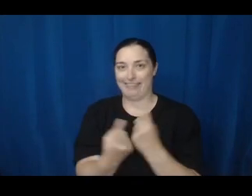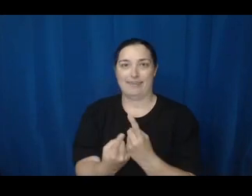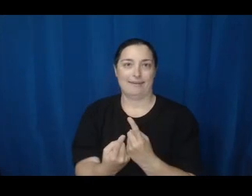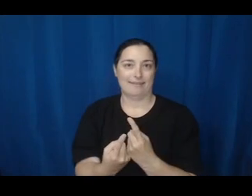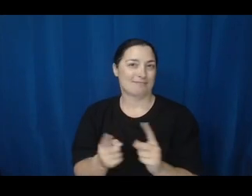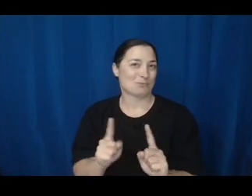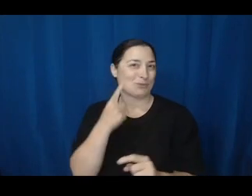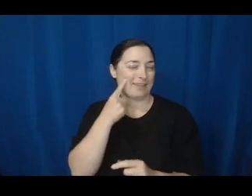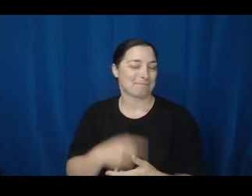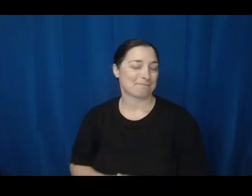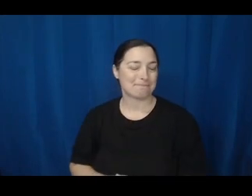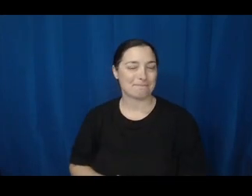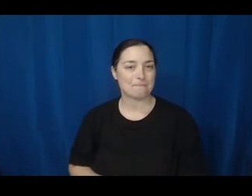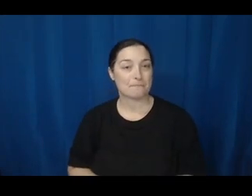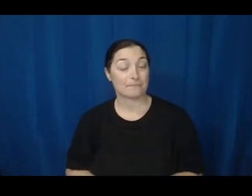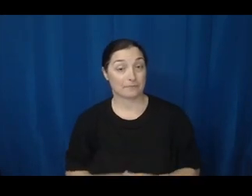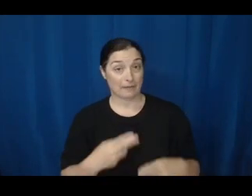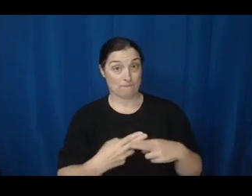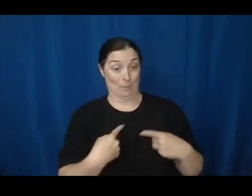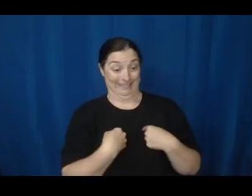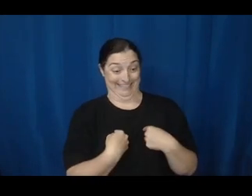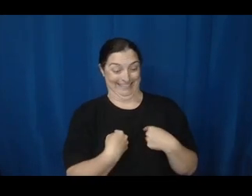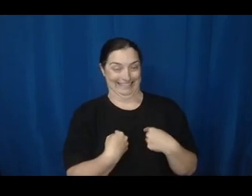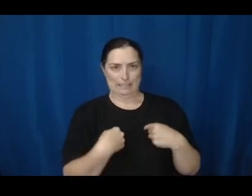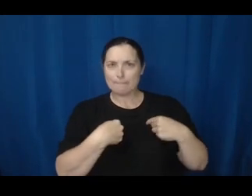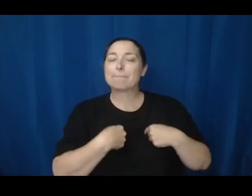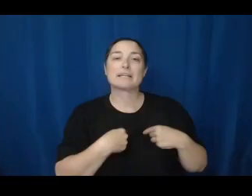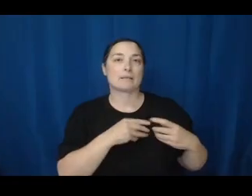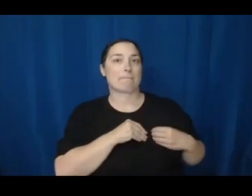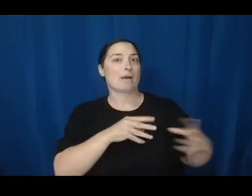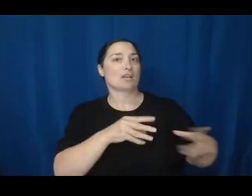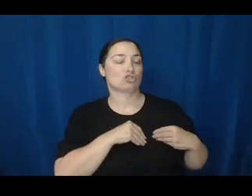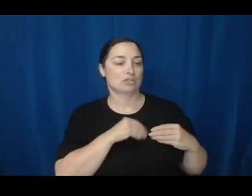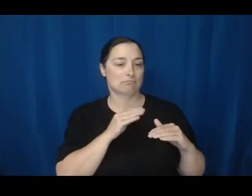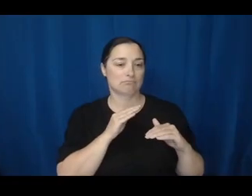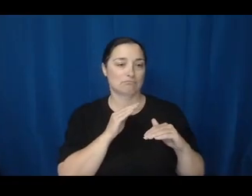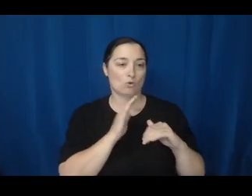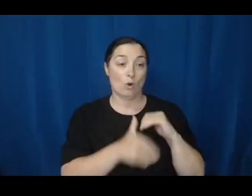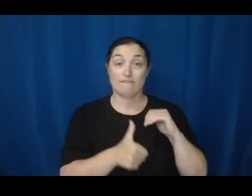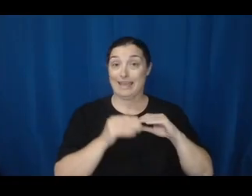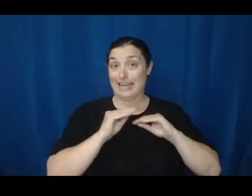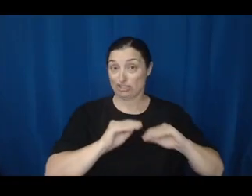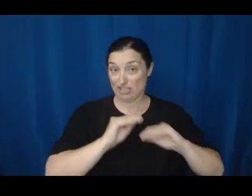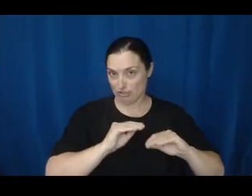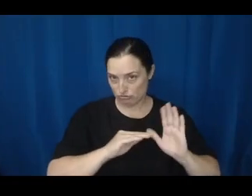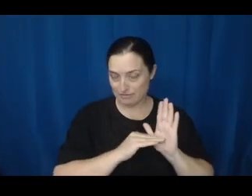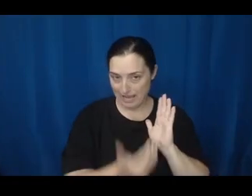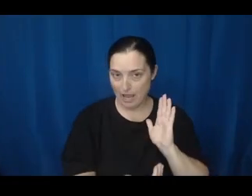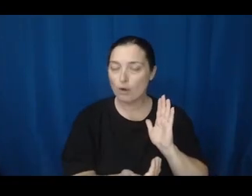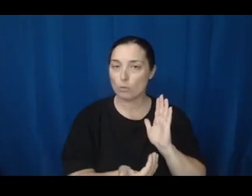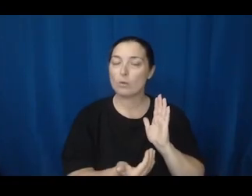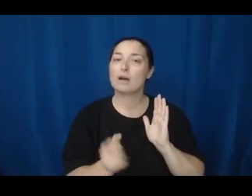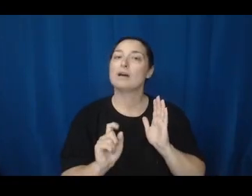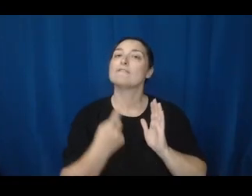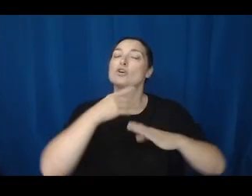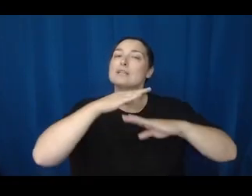I think for me, because what's gotten me really passionate about education currently is that Indigenous culture and languages